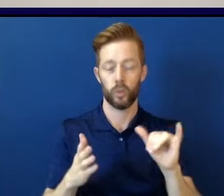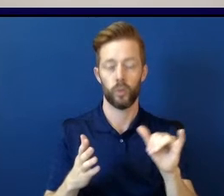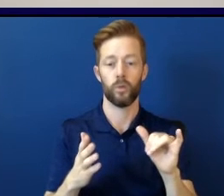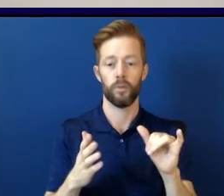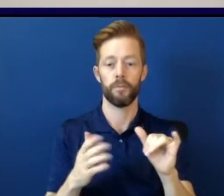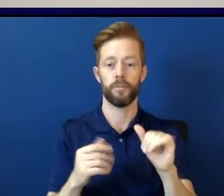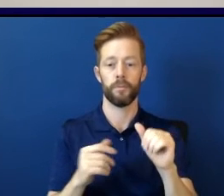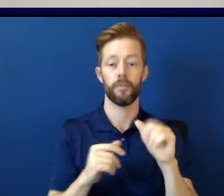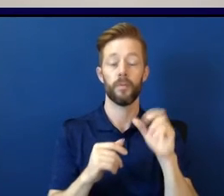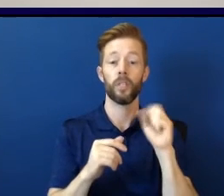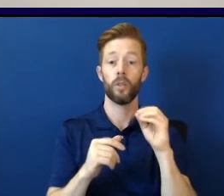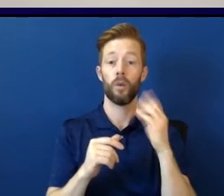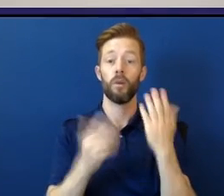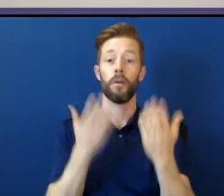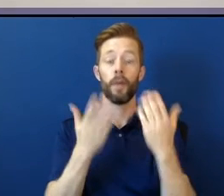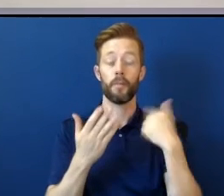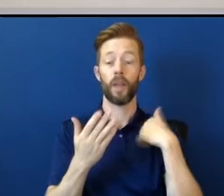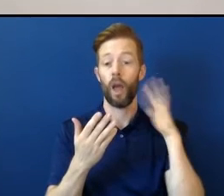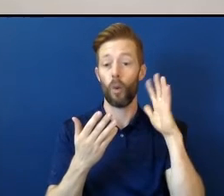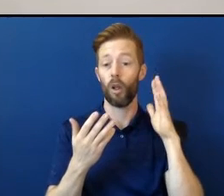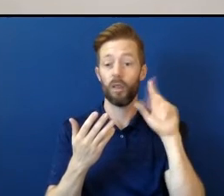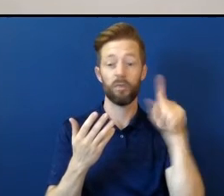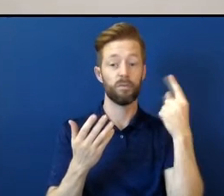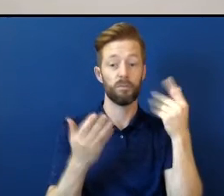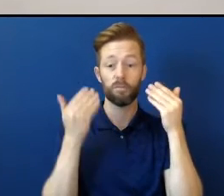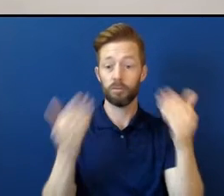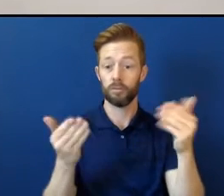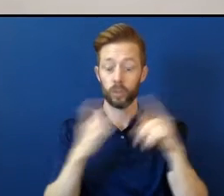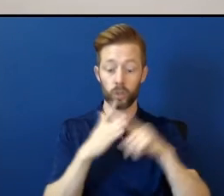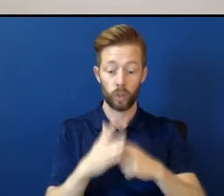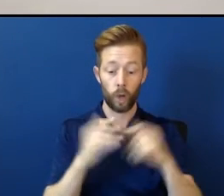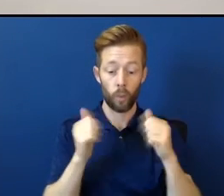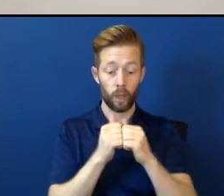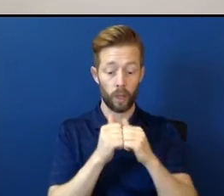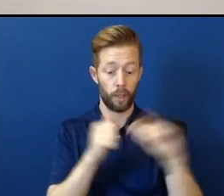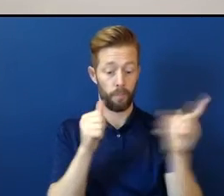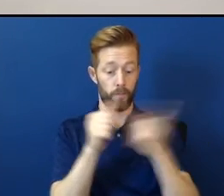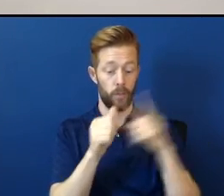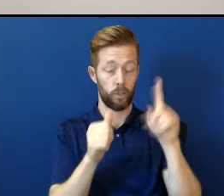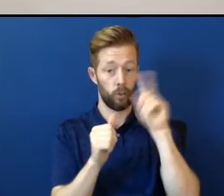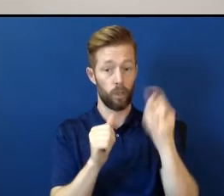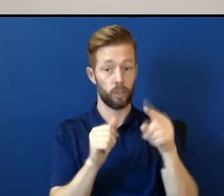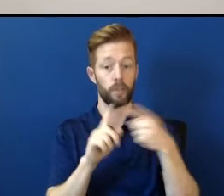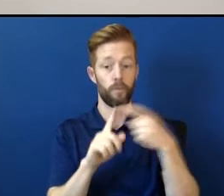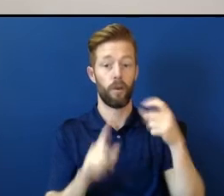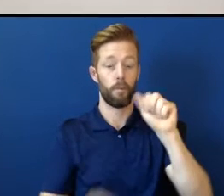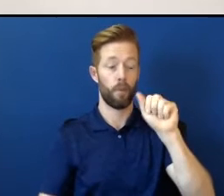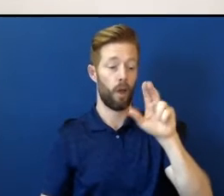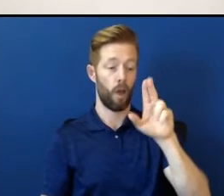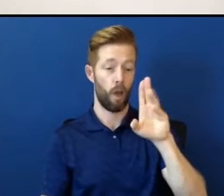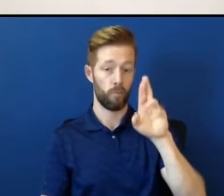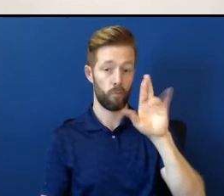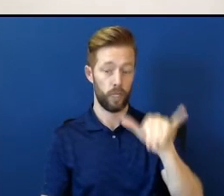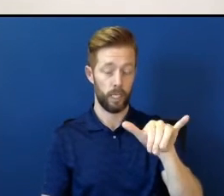well. So maybe I'll just go ahead to start with the first question from